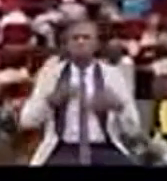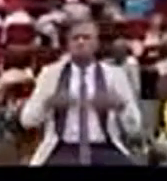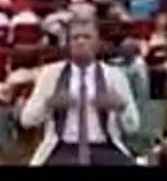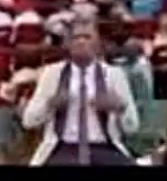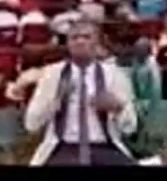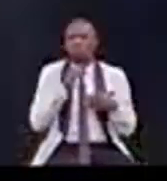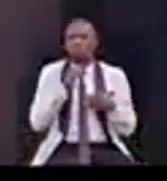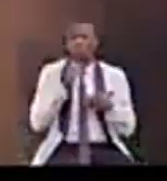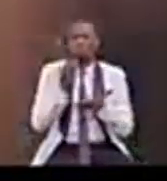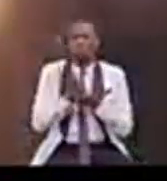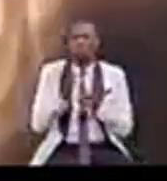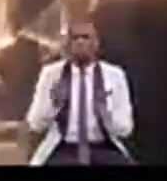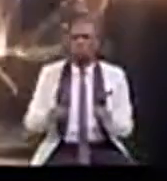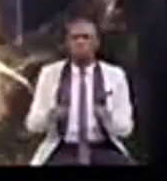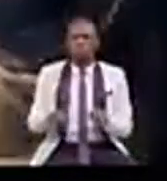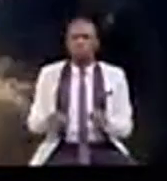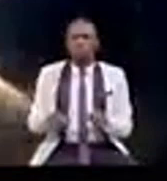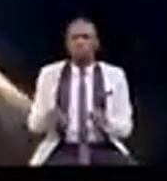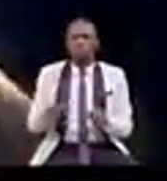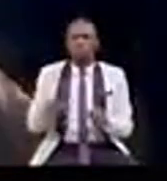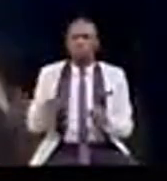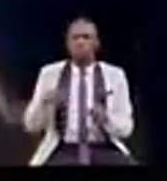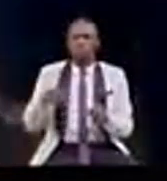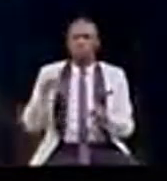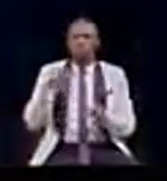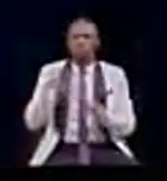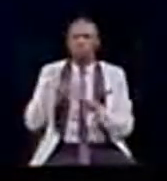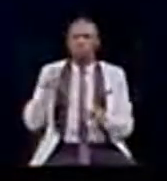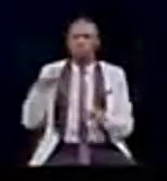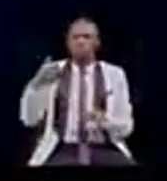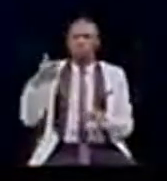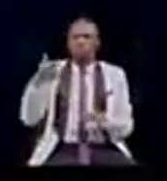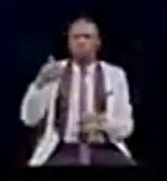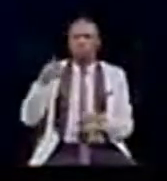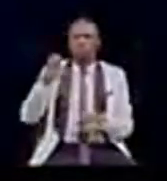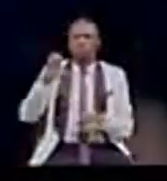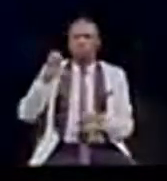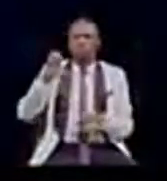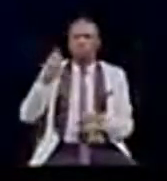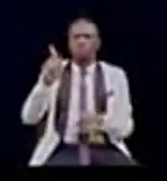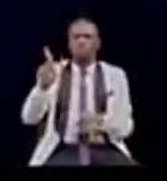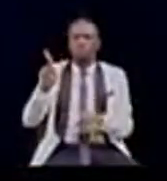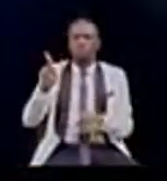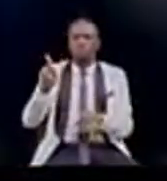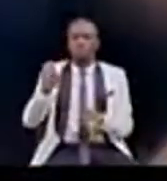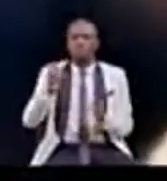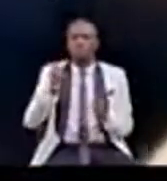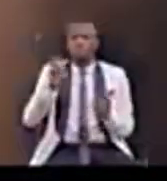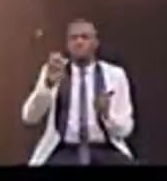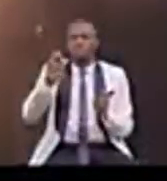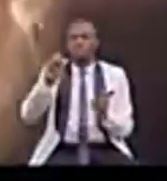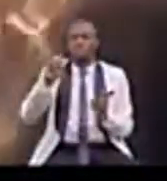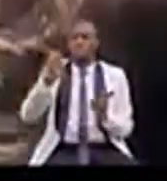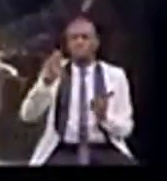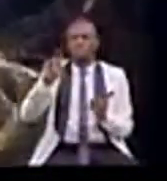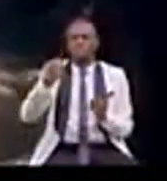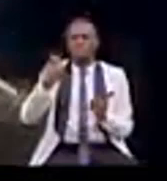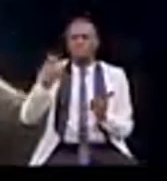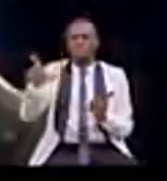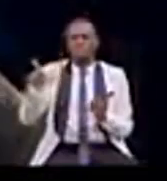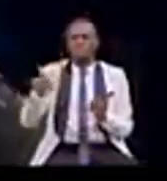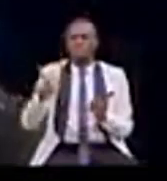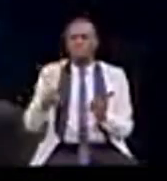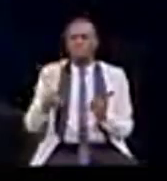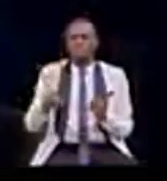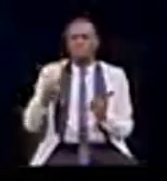us. Live at the GCK Emmanuel Ground, DLICC, Kilometer 42, Lagos Ibadan Expressway,